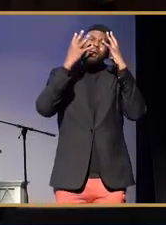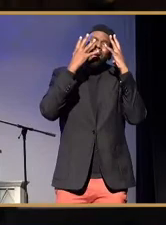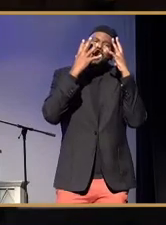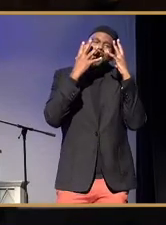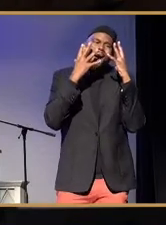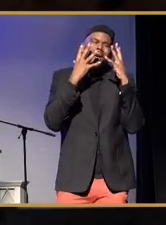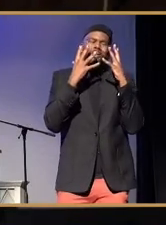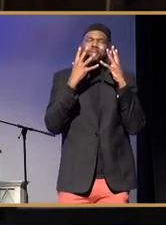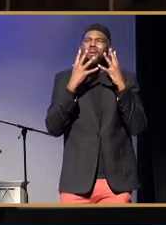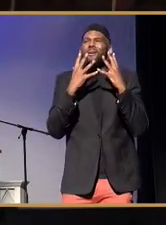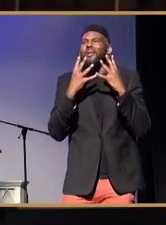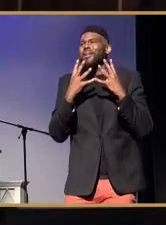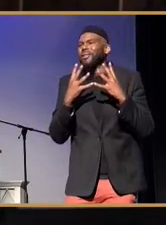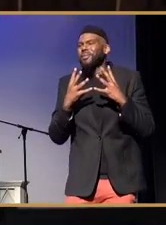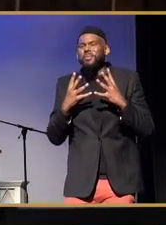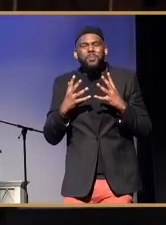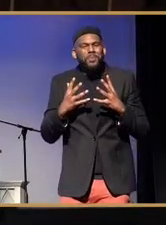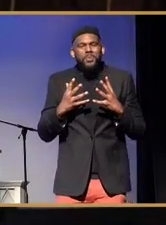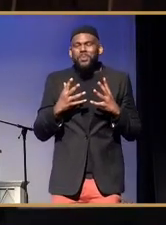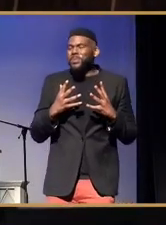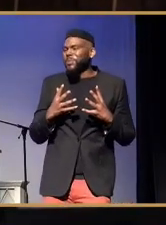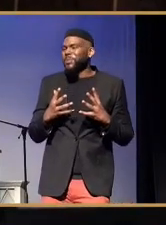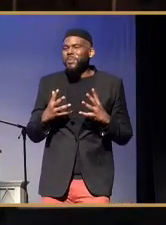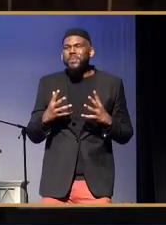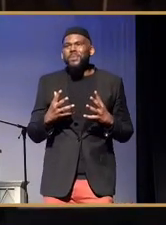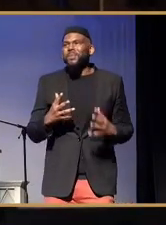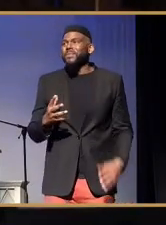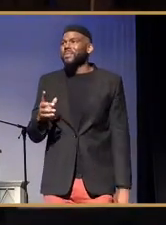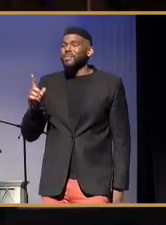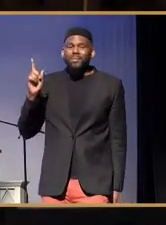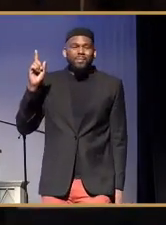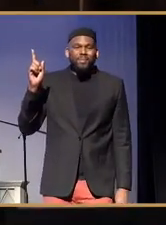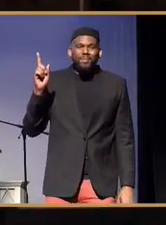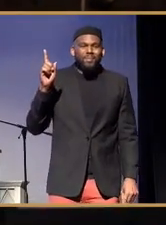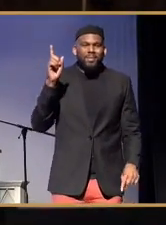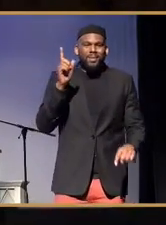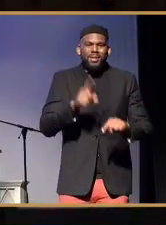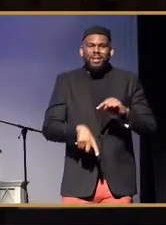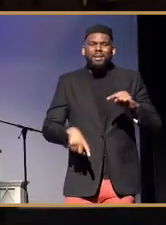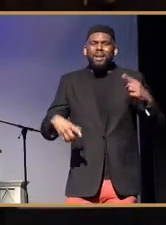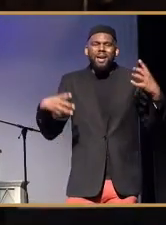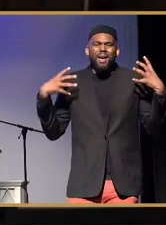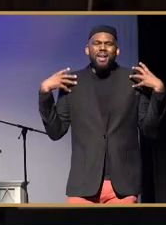sorrow He's not willing or able.